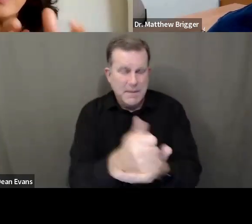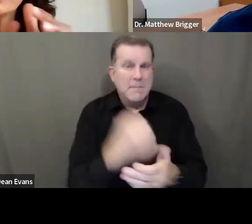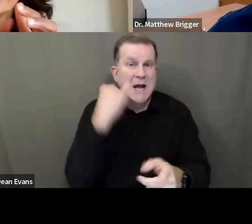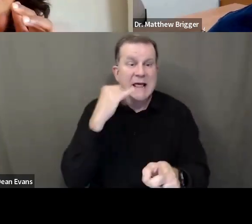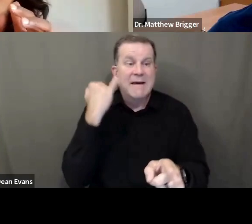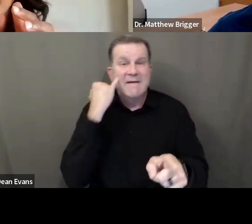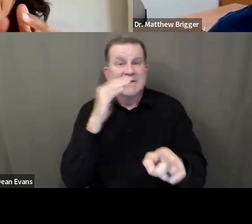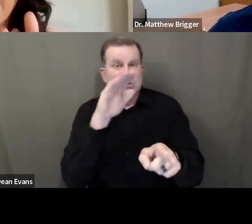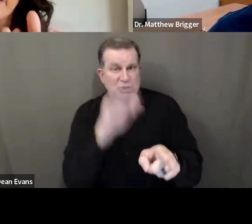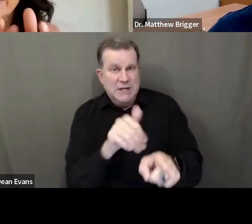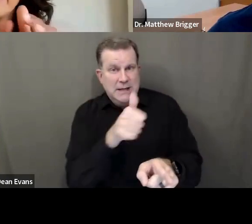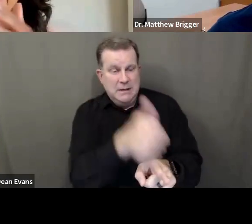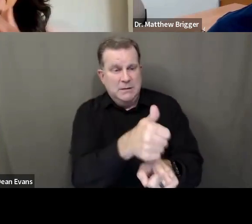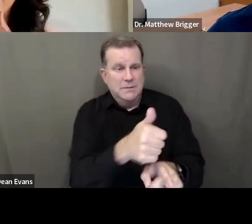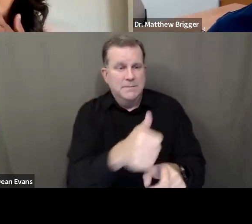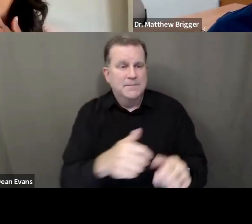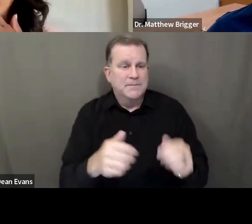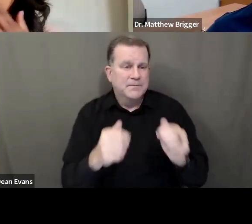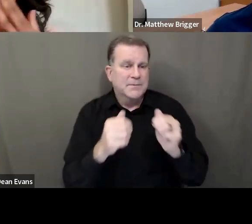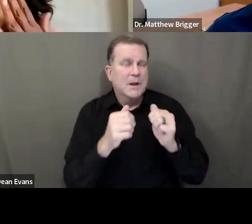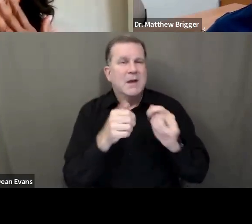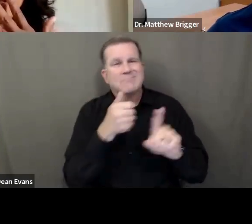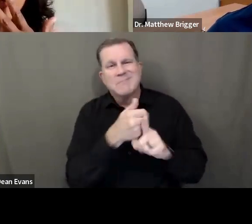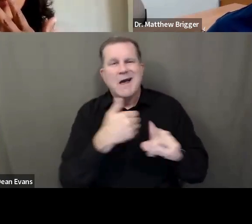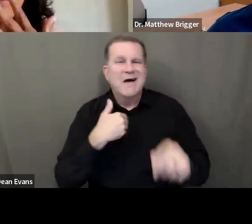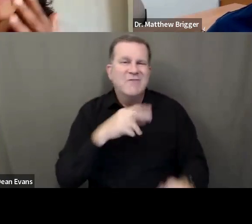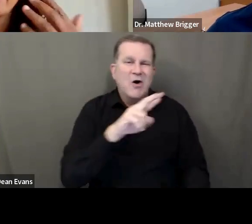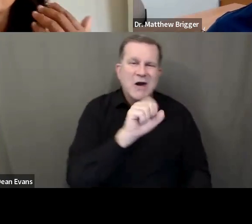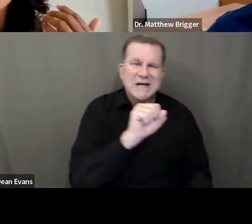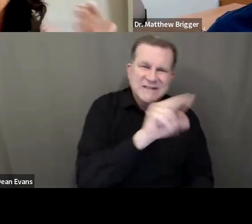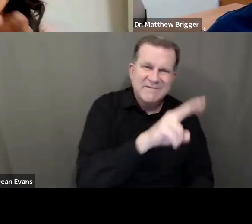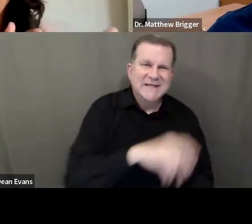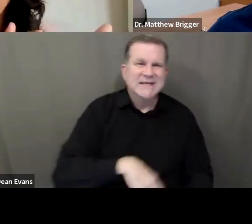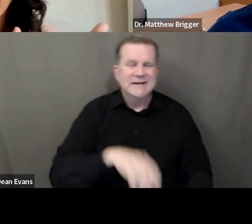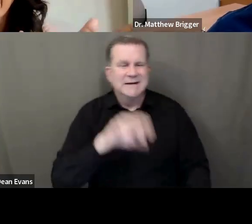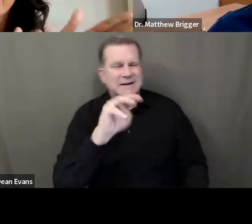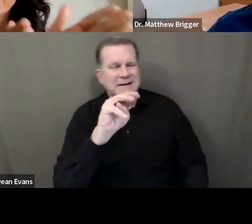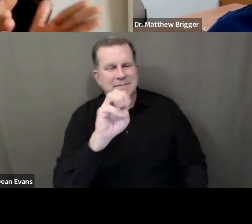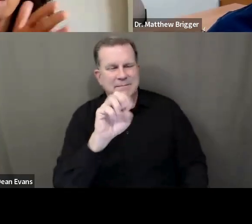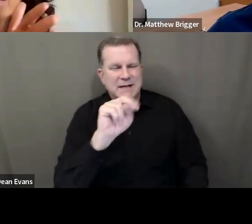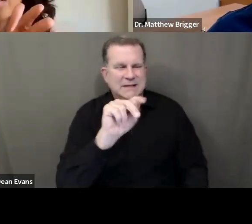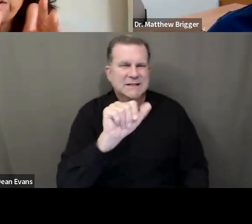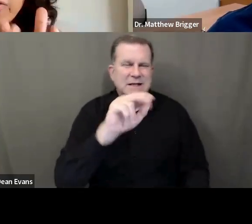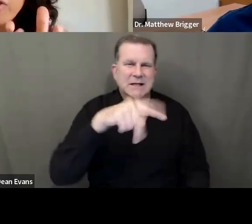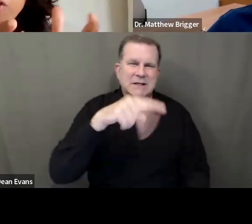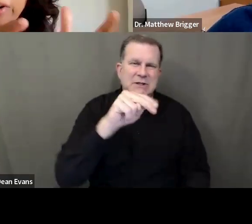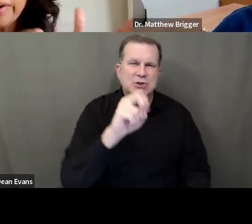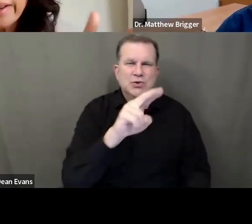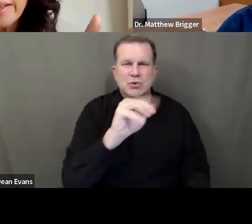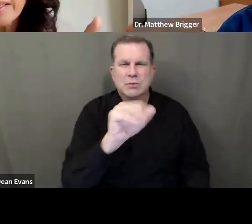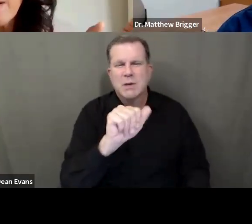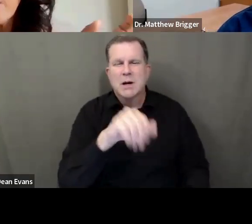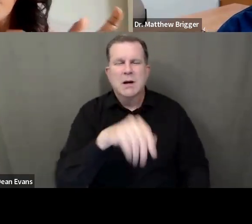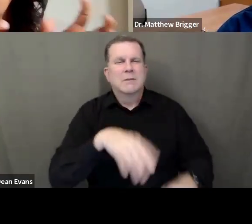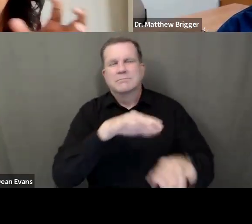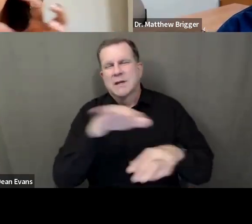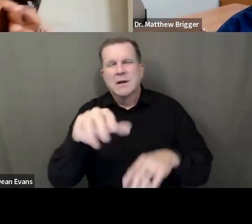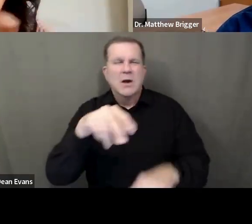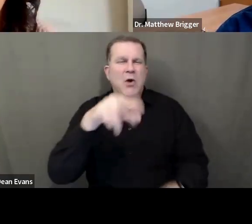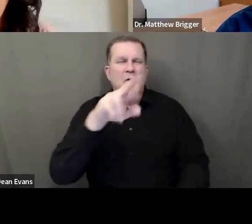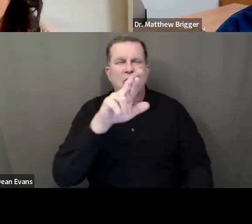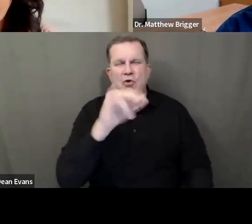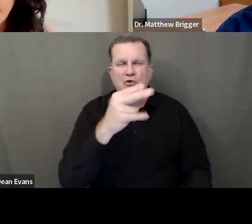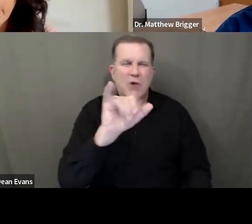gotten influenza or RSV or metapneumovirus or rhinovirus, the literature is kind of